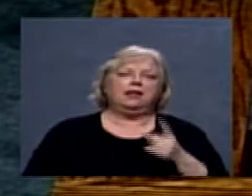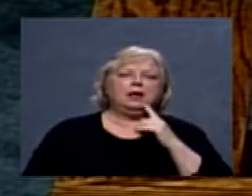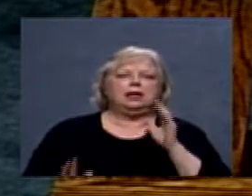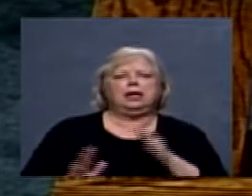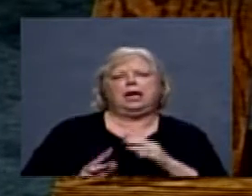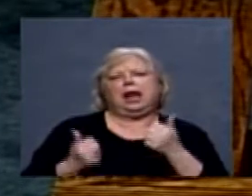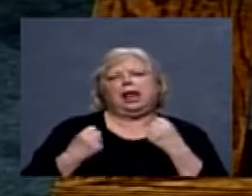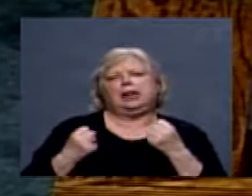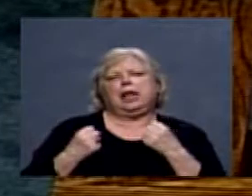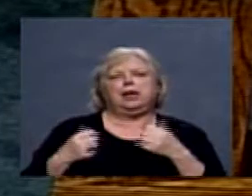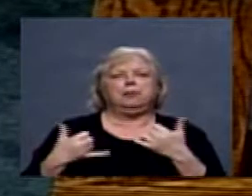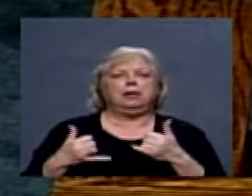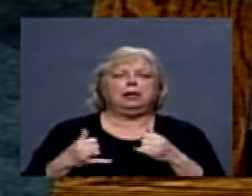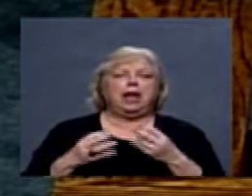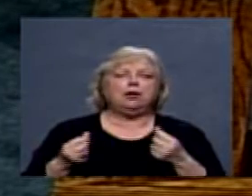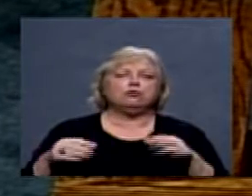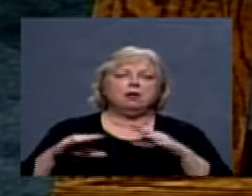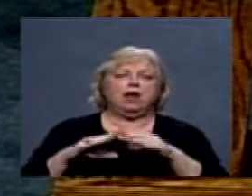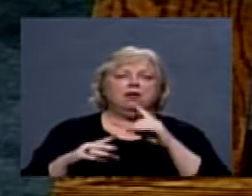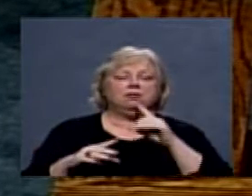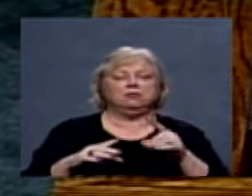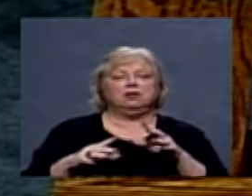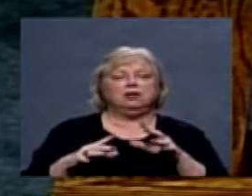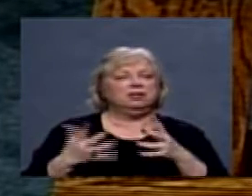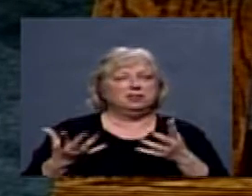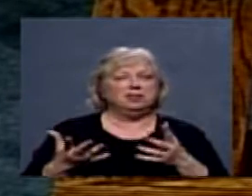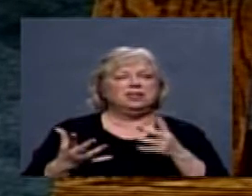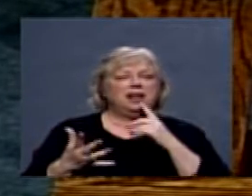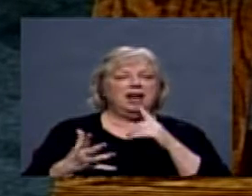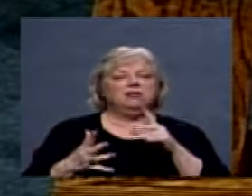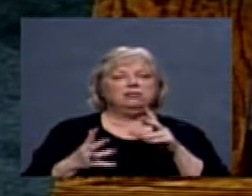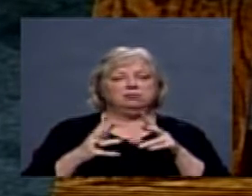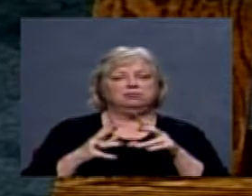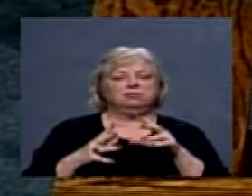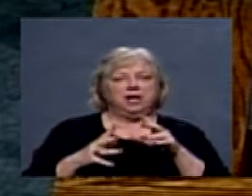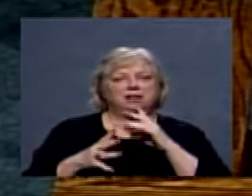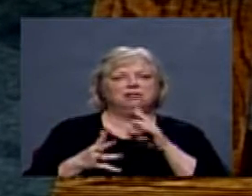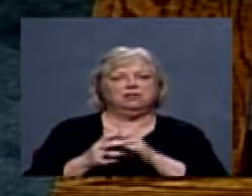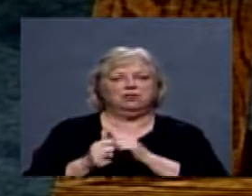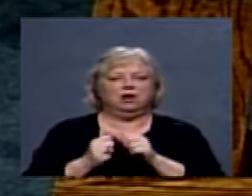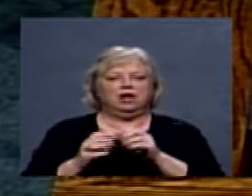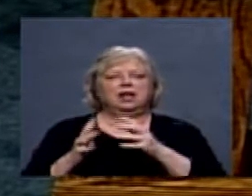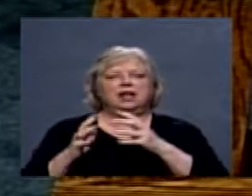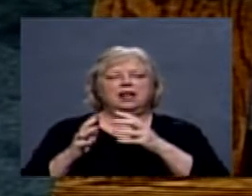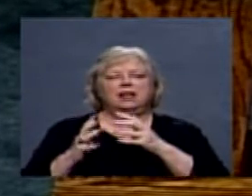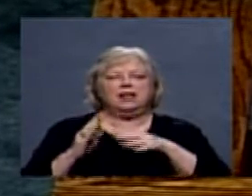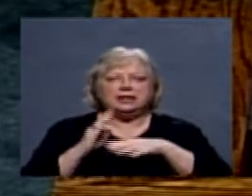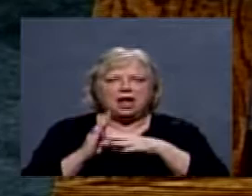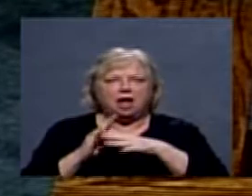playground. The basketball court was shattered, their soccer fields were torn down.